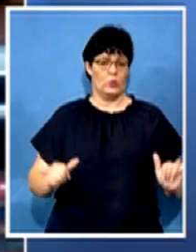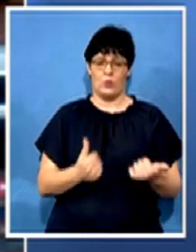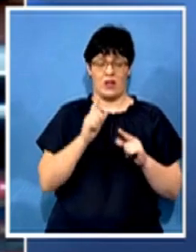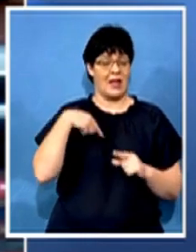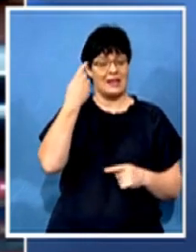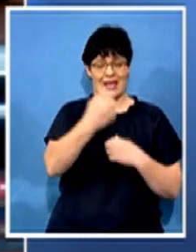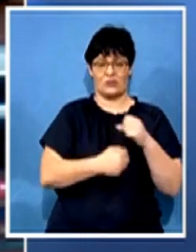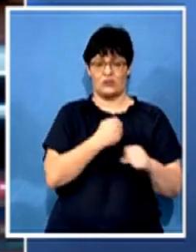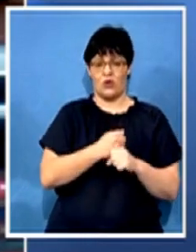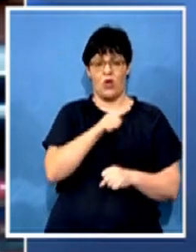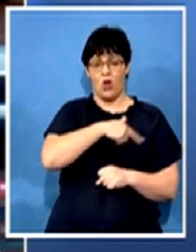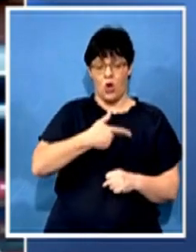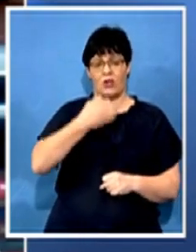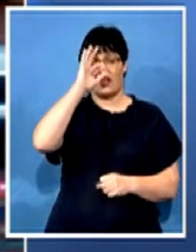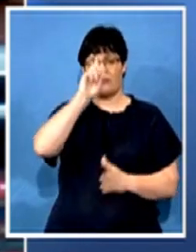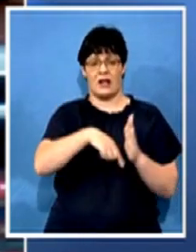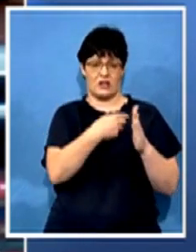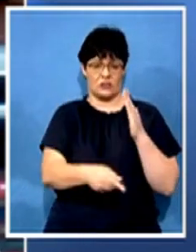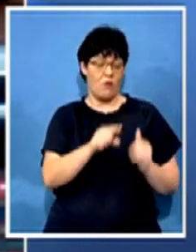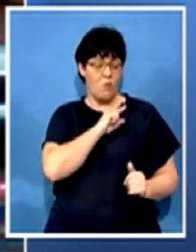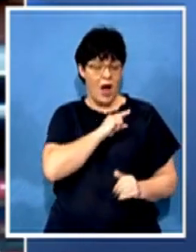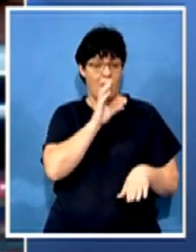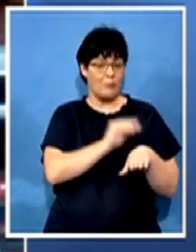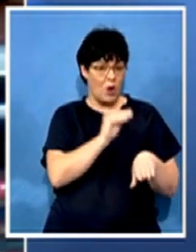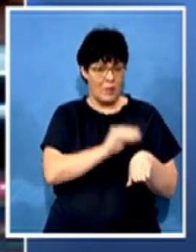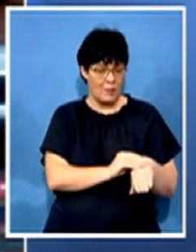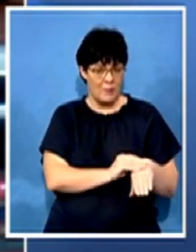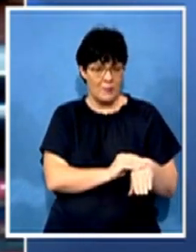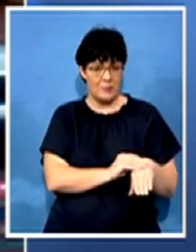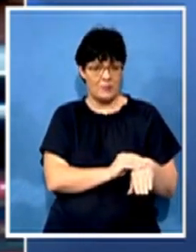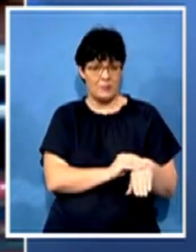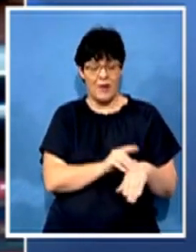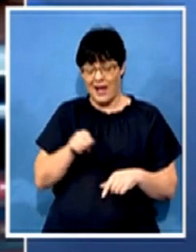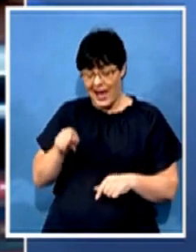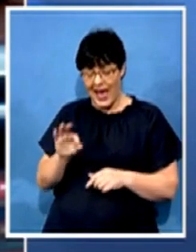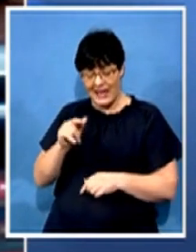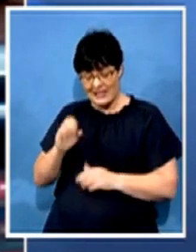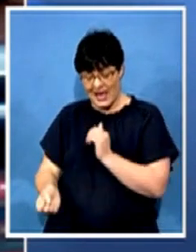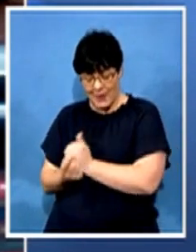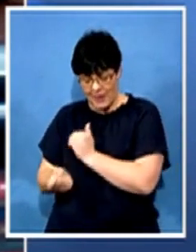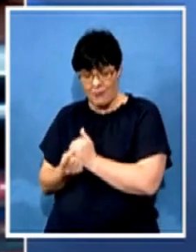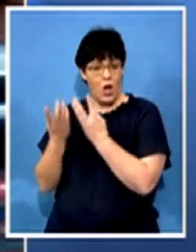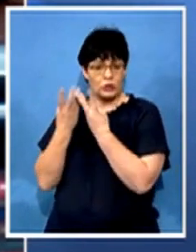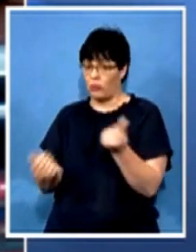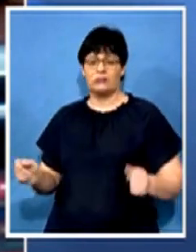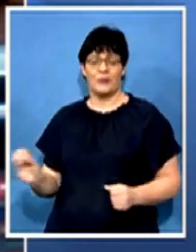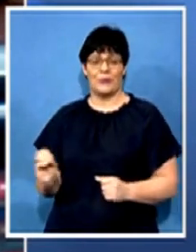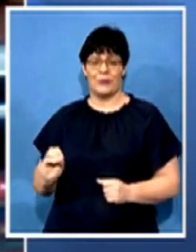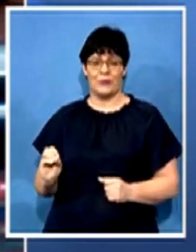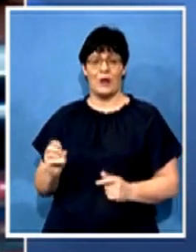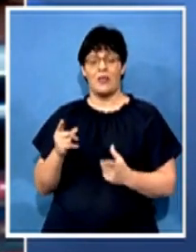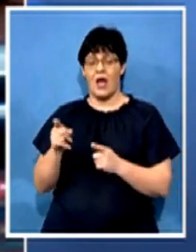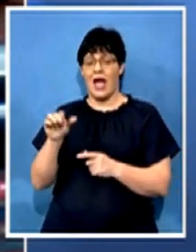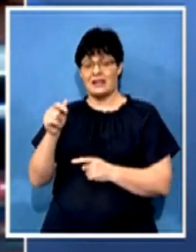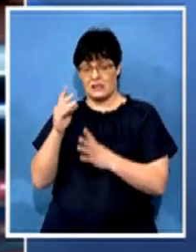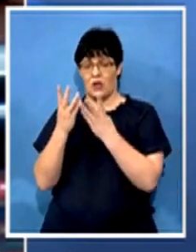of the problems that have bedeviled the ANC have not disappeared. They are gradually fading away, but they are not out yet. So at